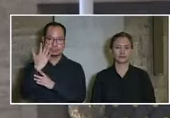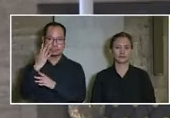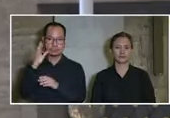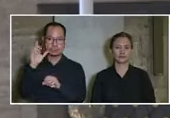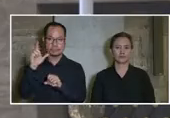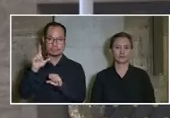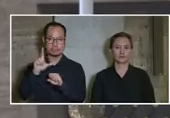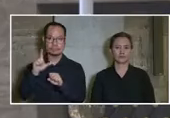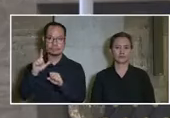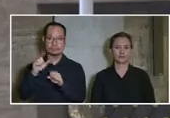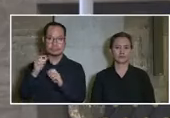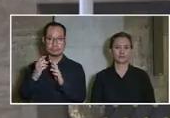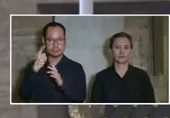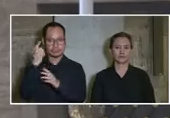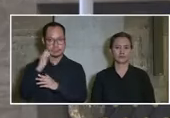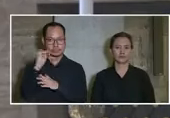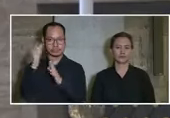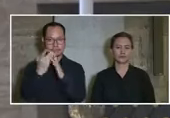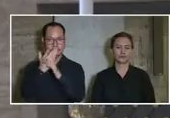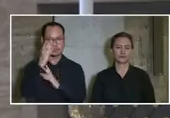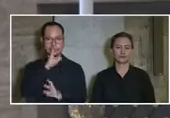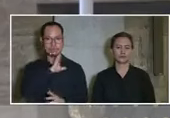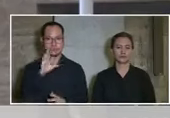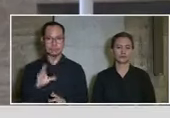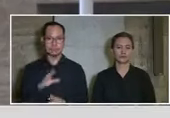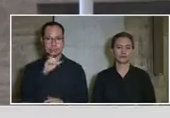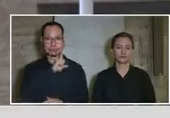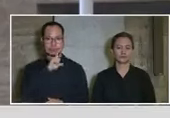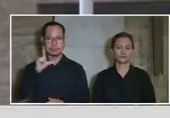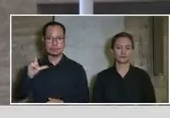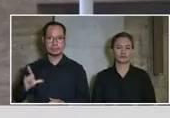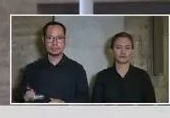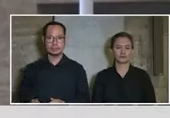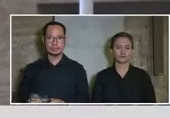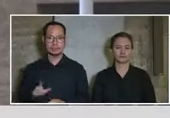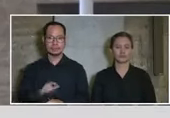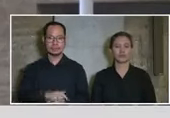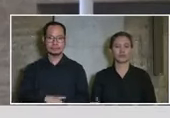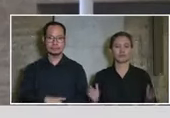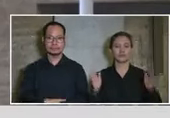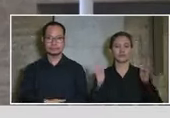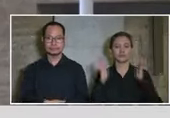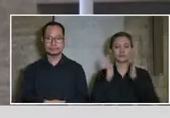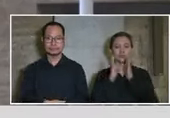forever, through Christ our Lord.